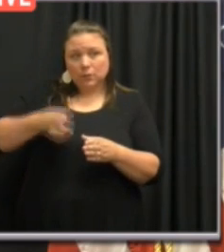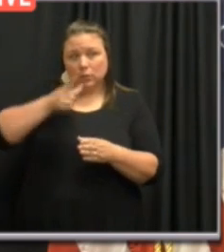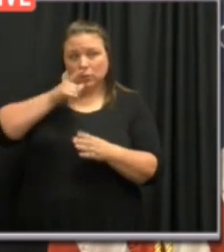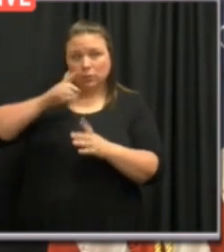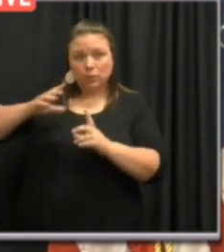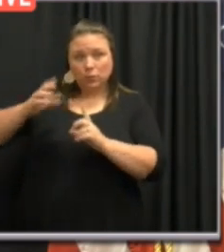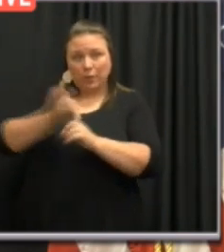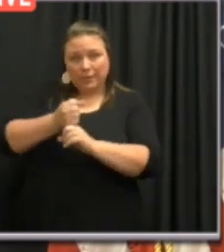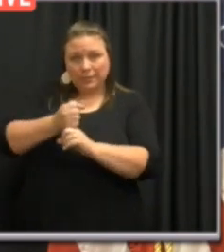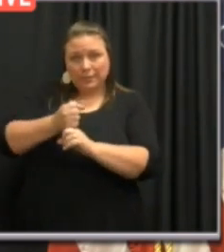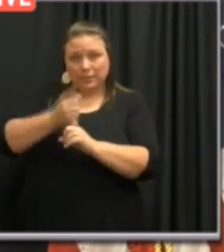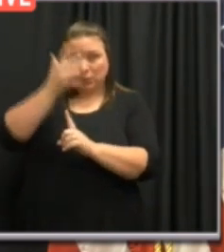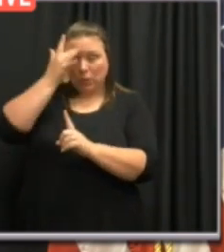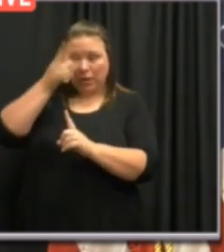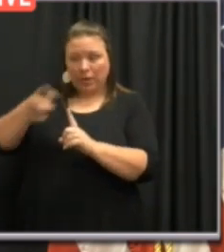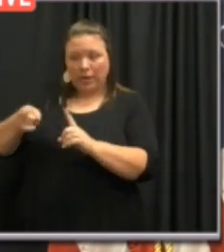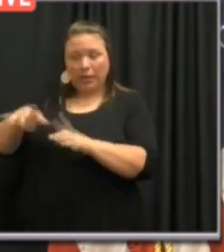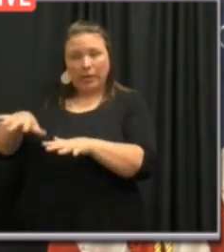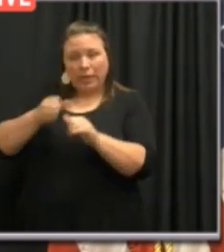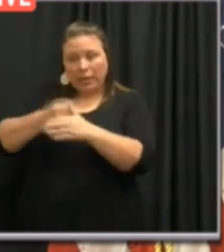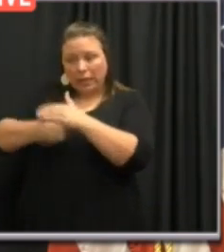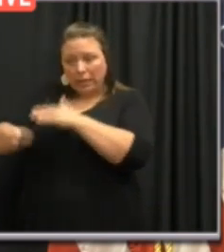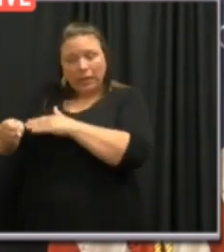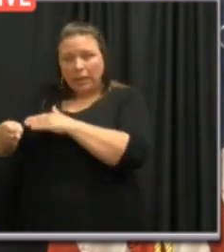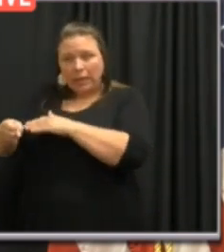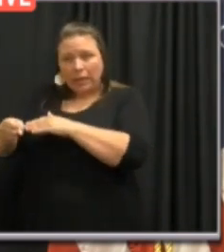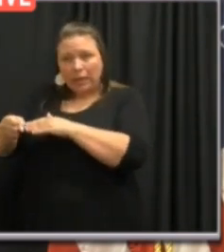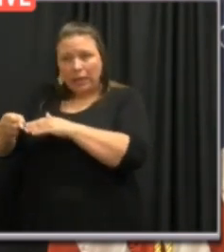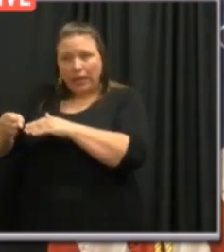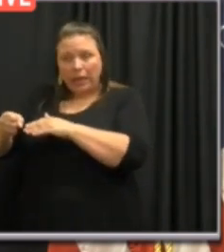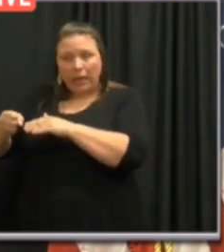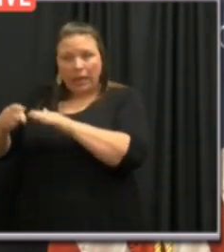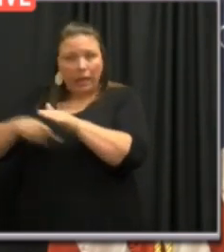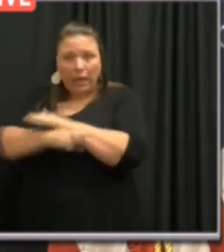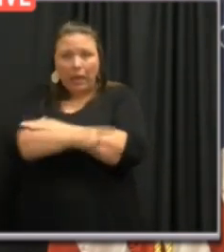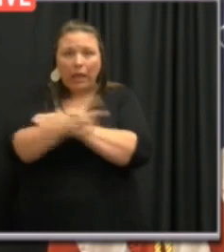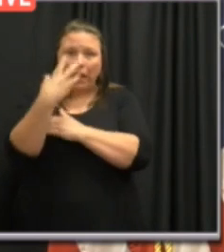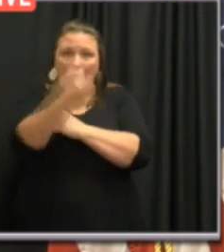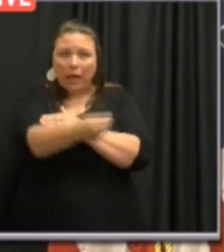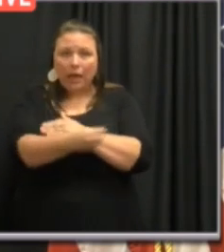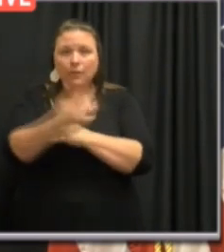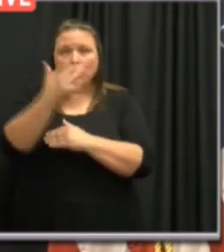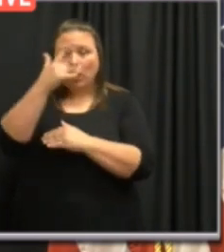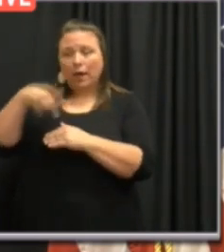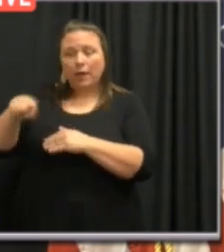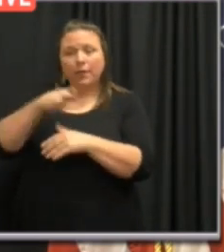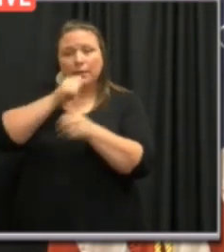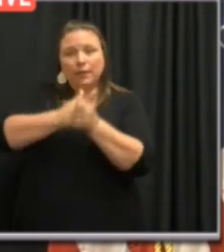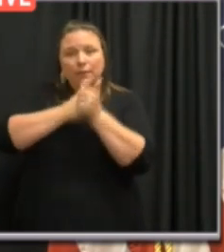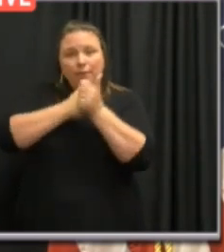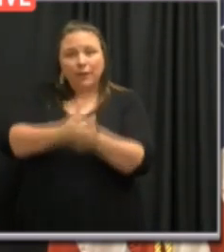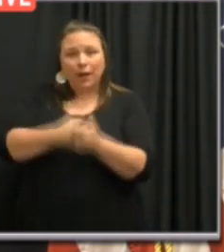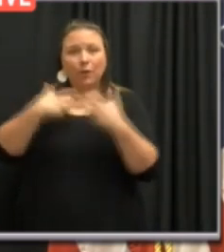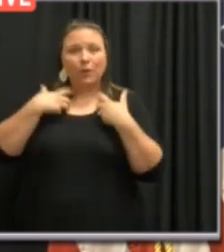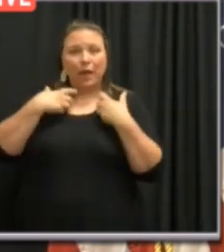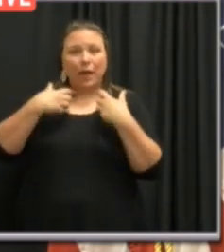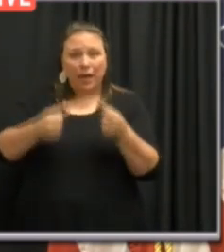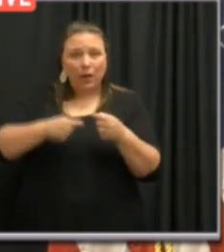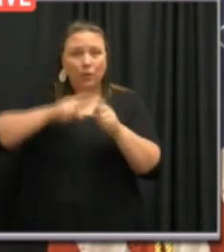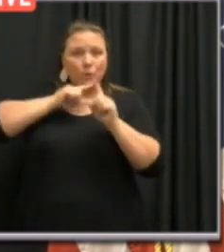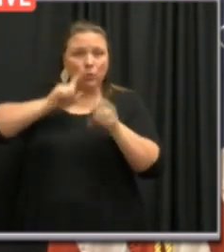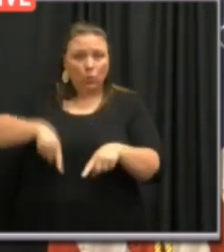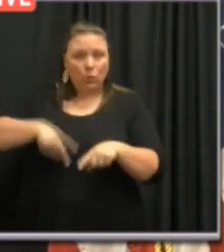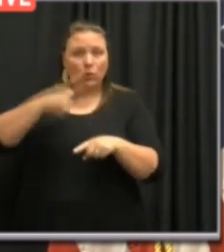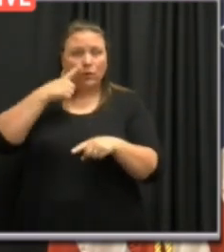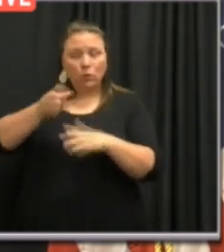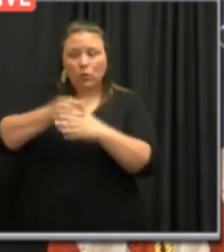arrested due to the quarantine was because that individual did not follow a health directive